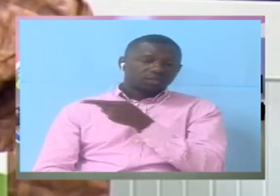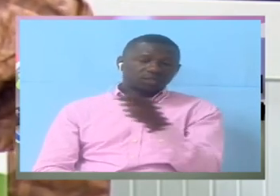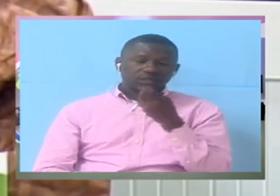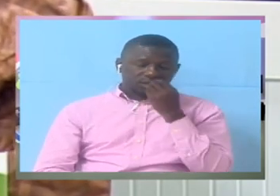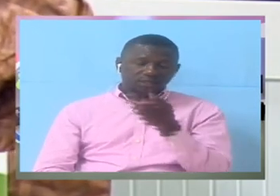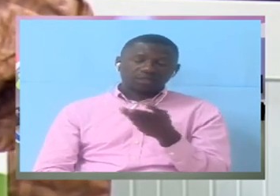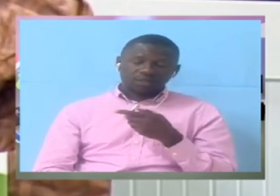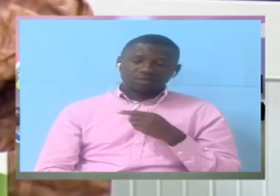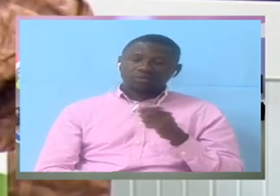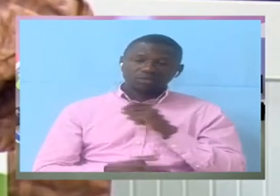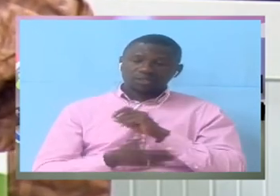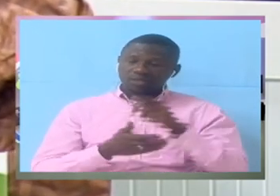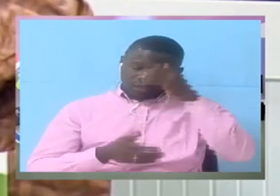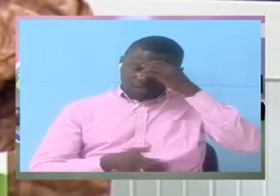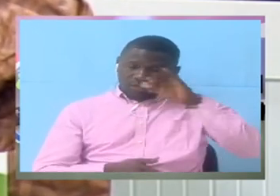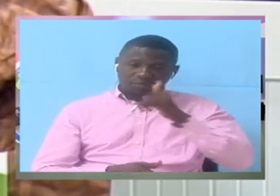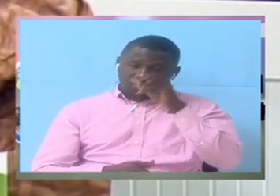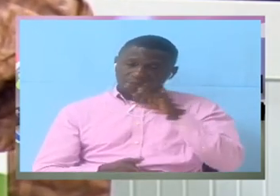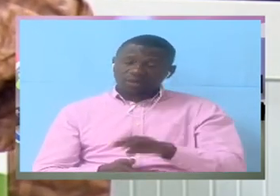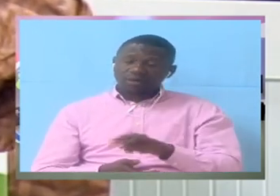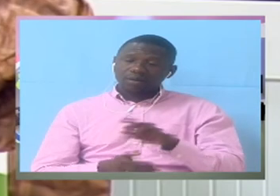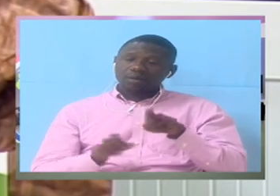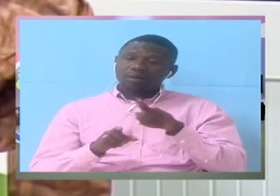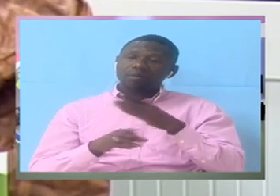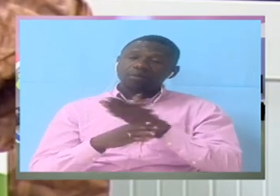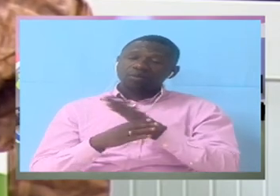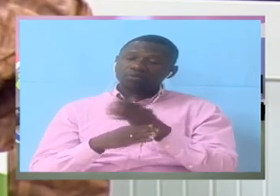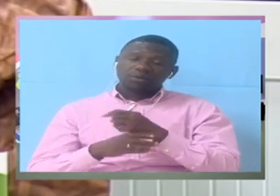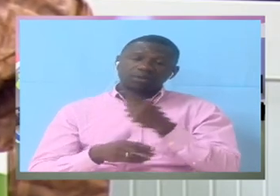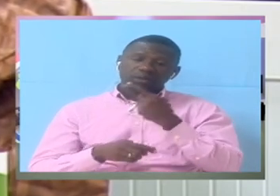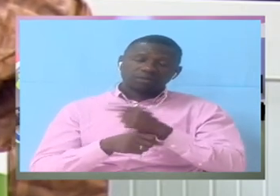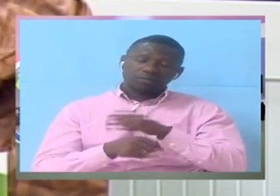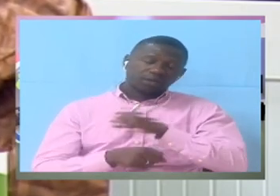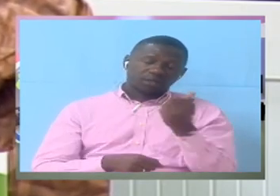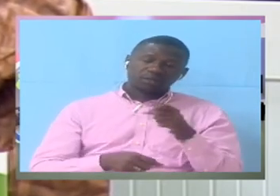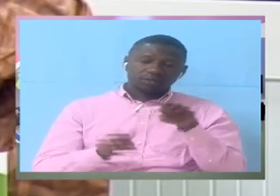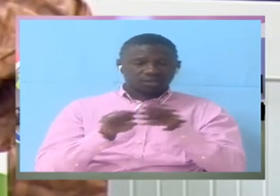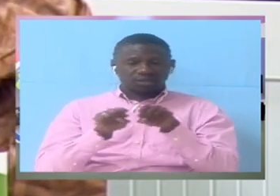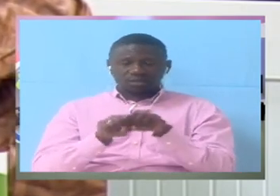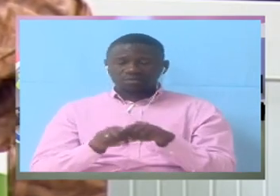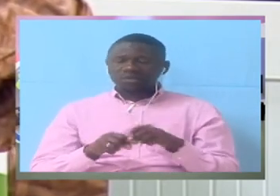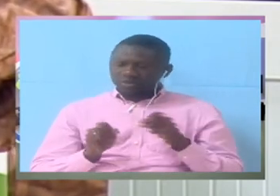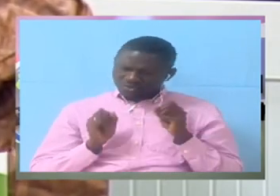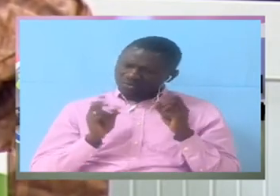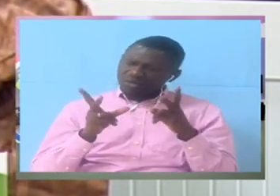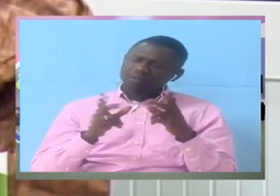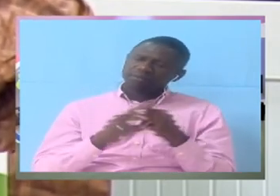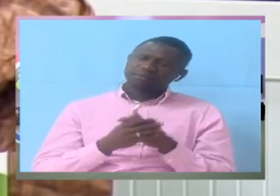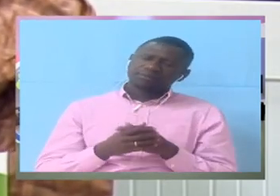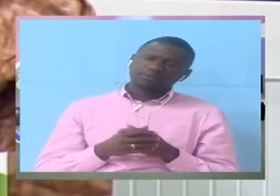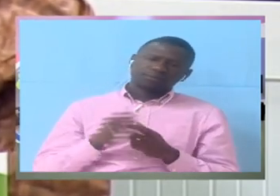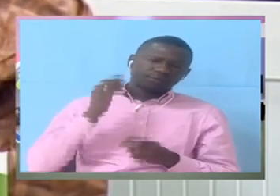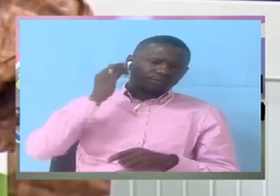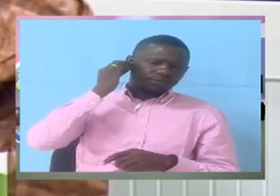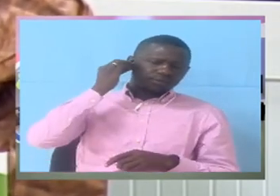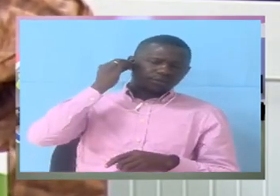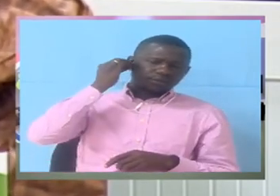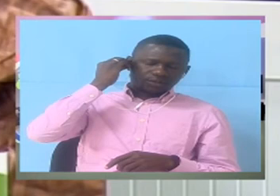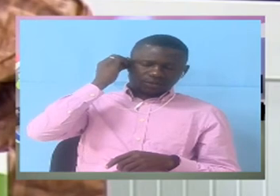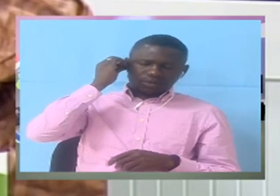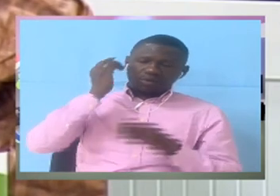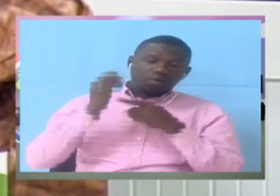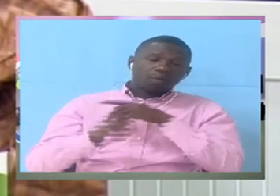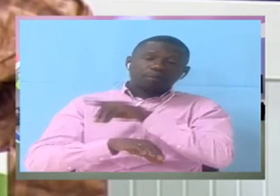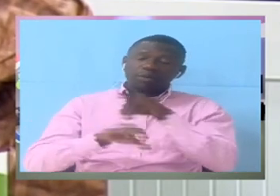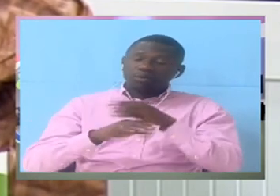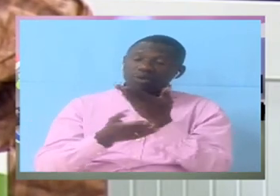They said there was an agreement between Gambia and Senegal. Alhamdulillah. I said, well, so be it. Where I